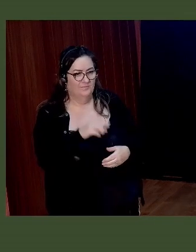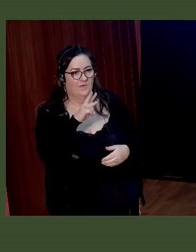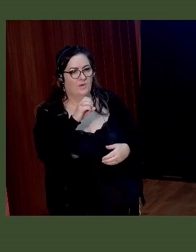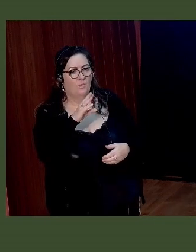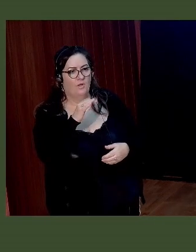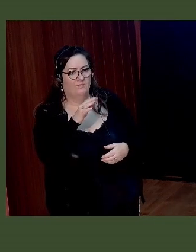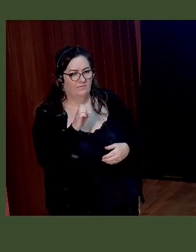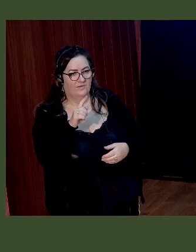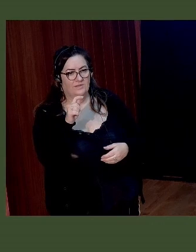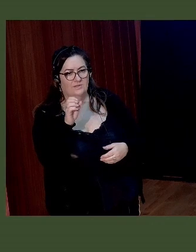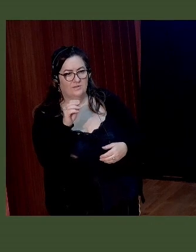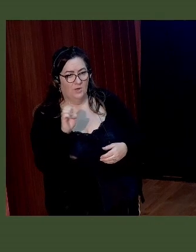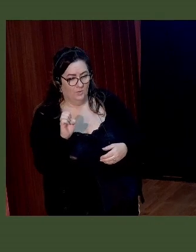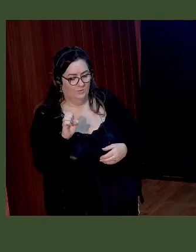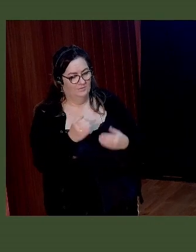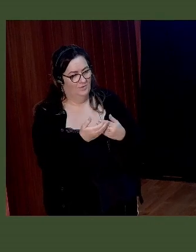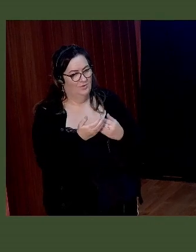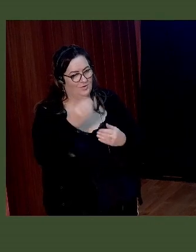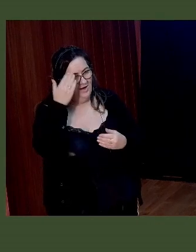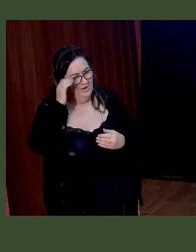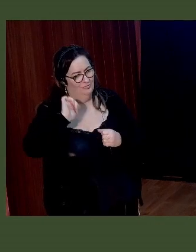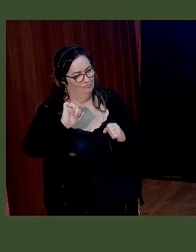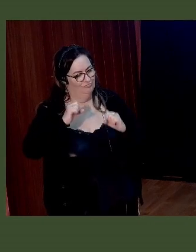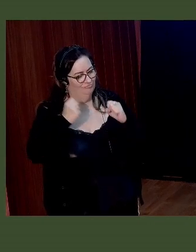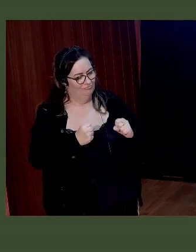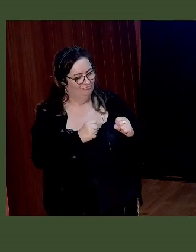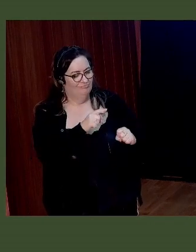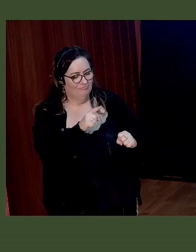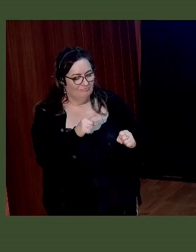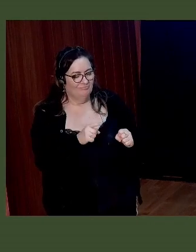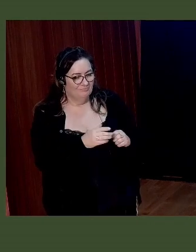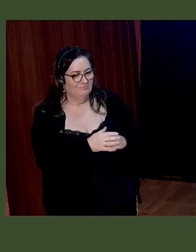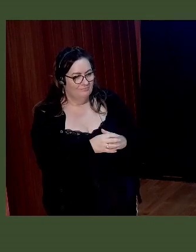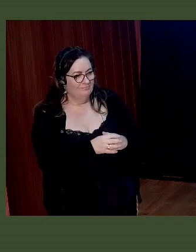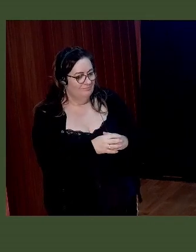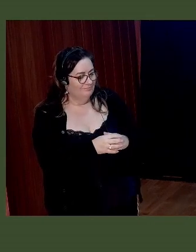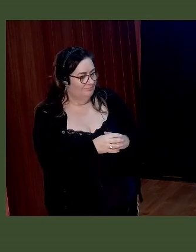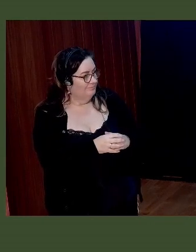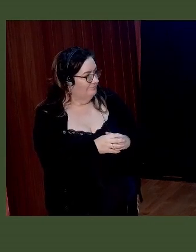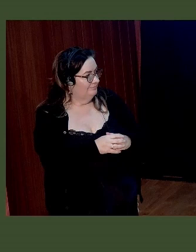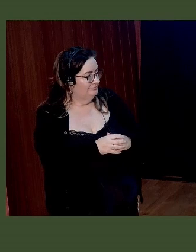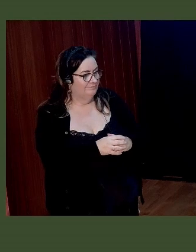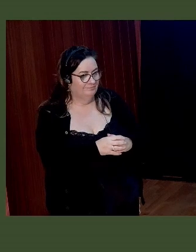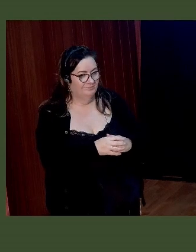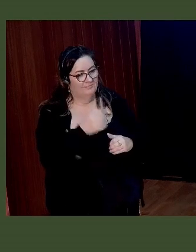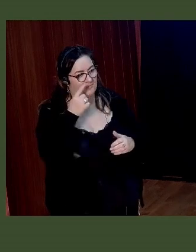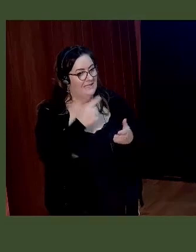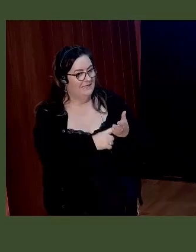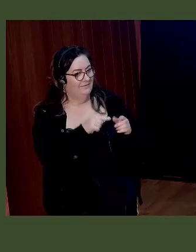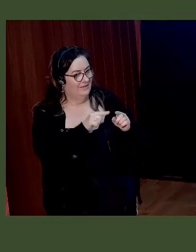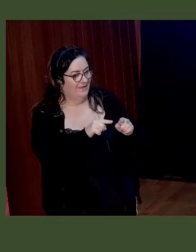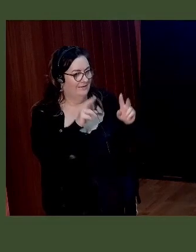Wolfe Tone, the Young Irish, and some participants believed in